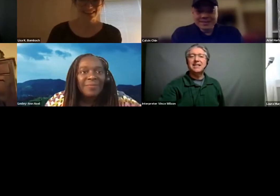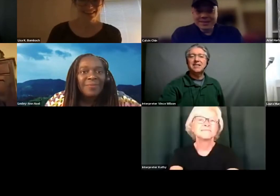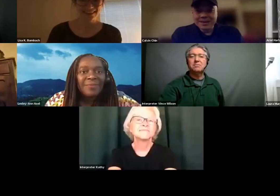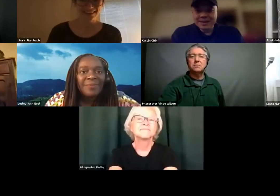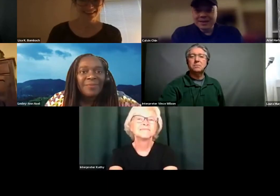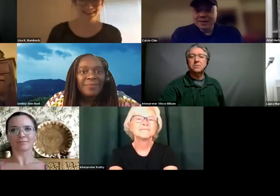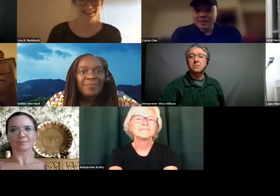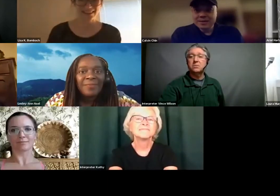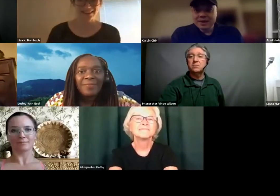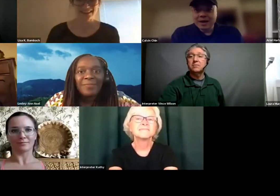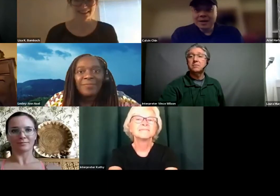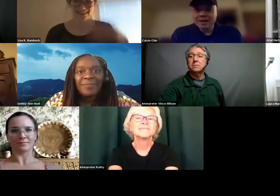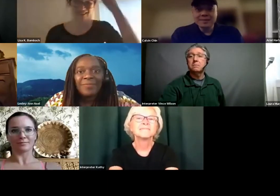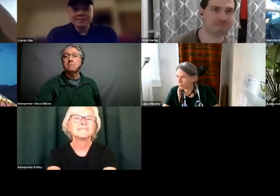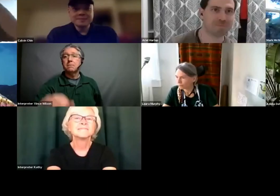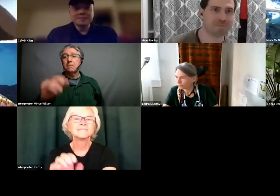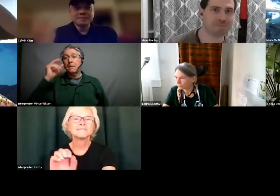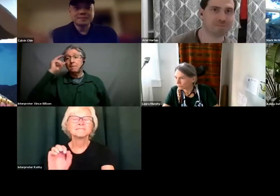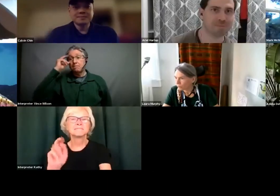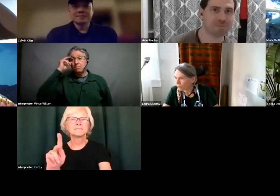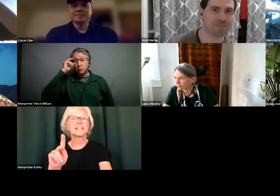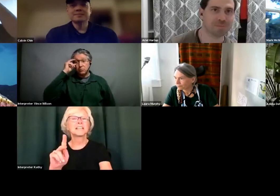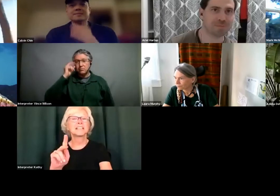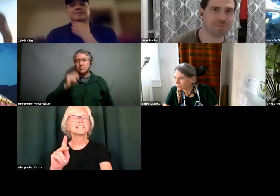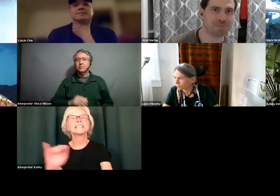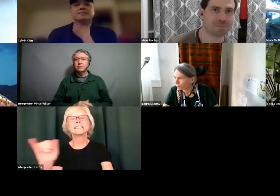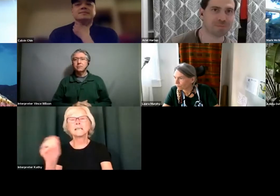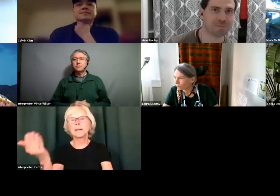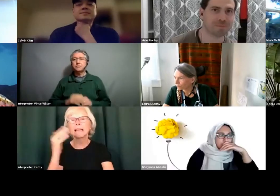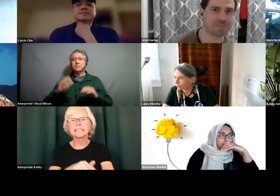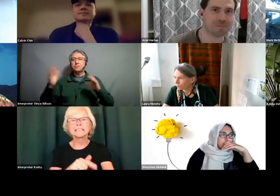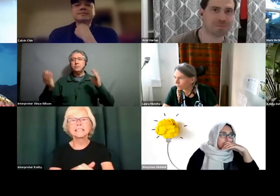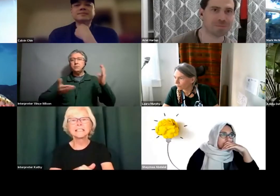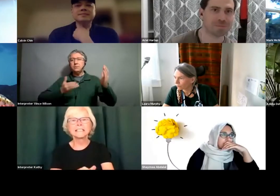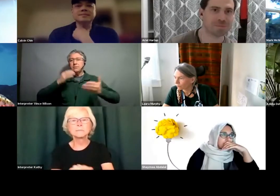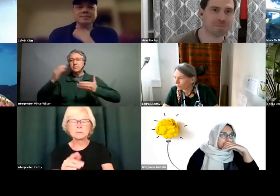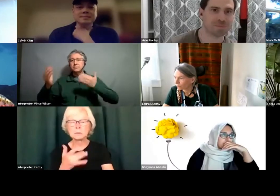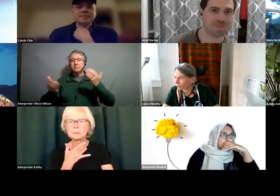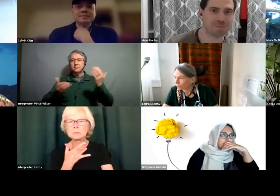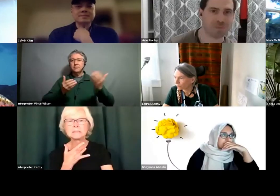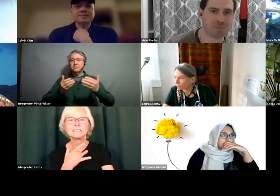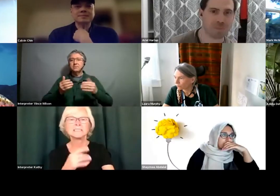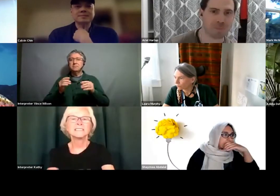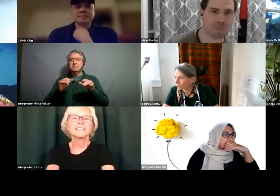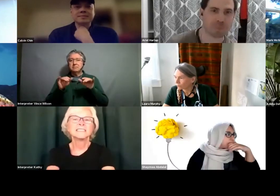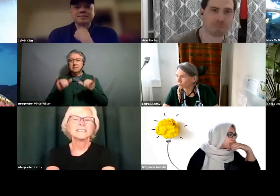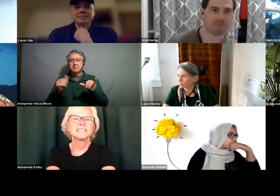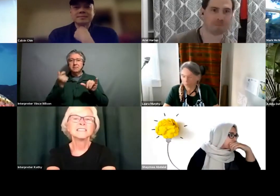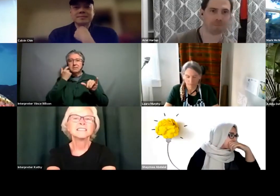Welcome back. I think that's everybody. Okay, so just like last time, oops, let me